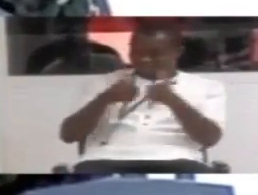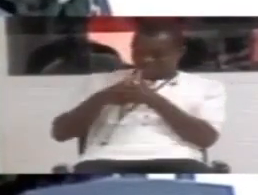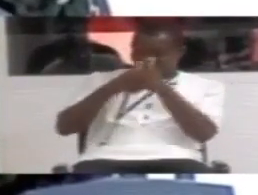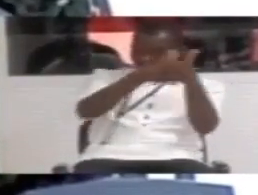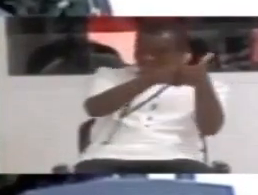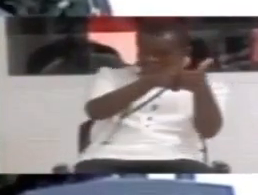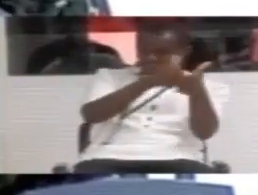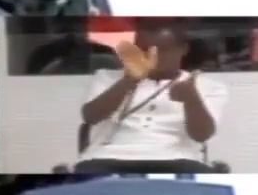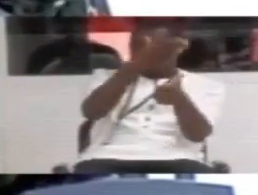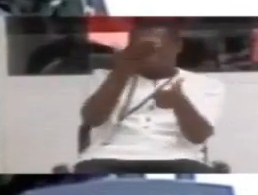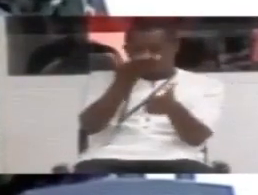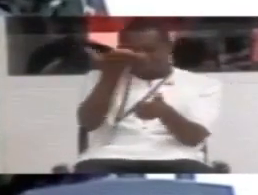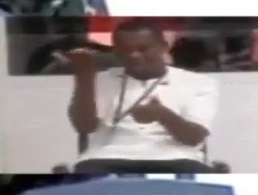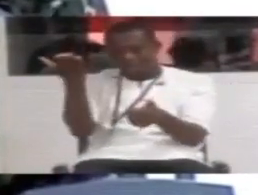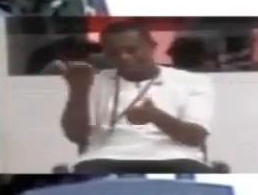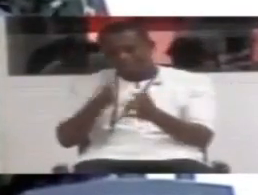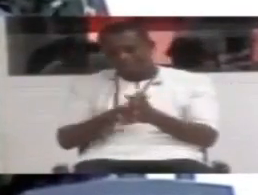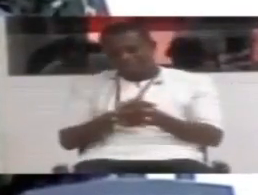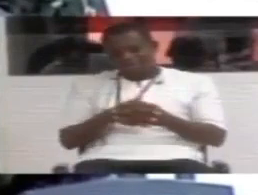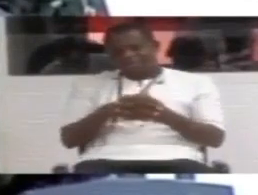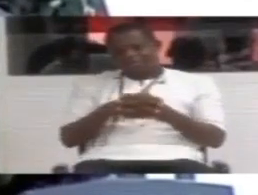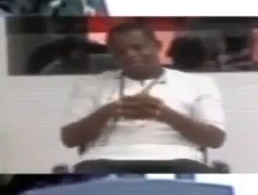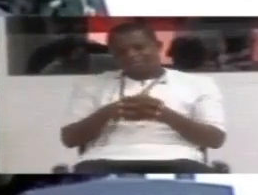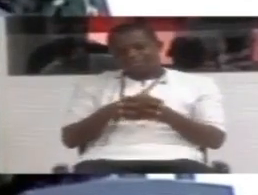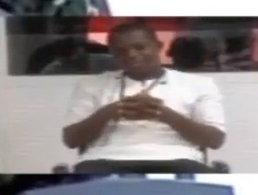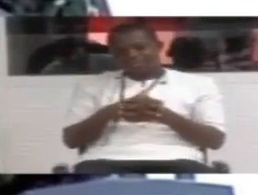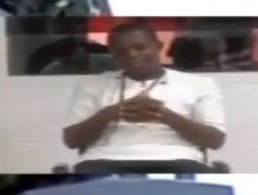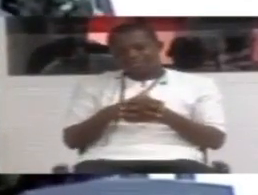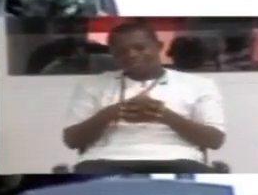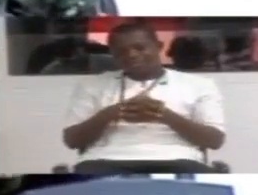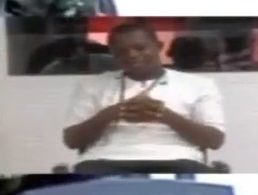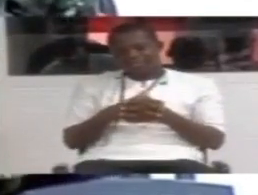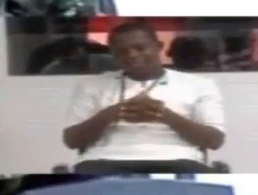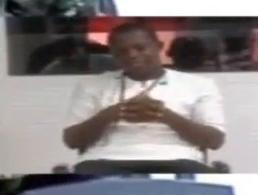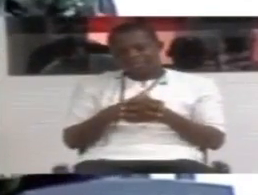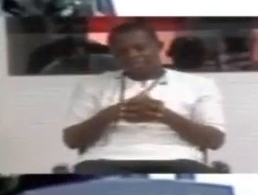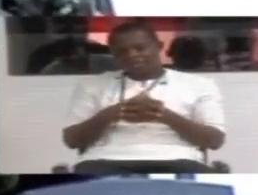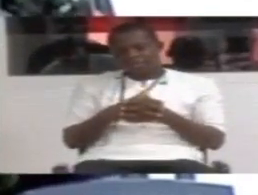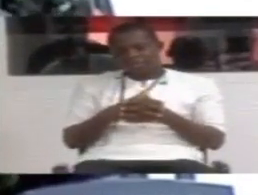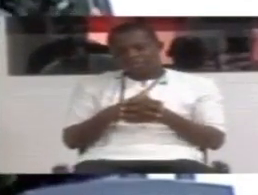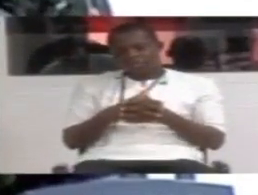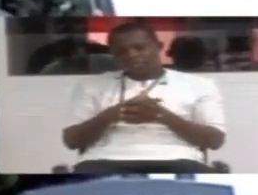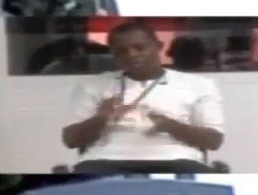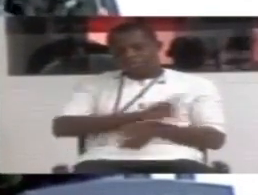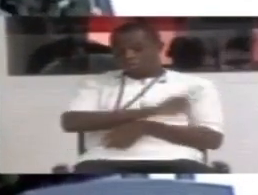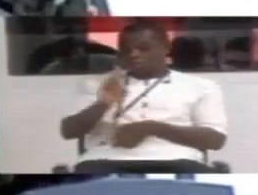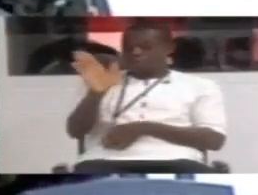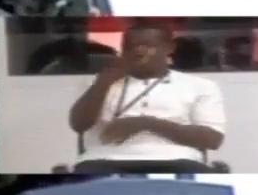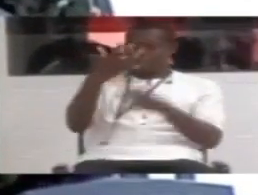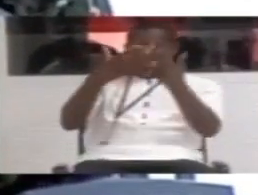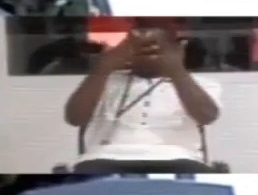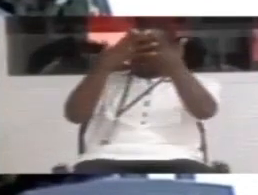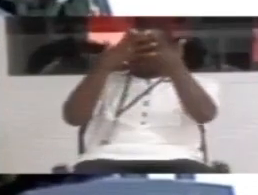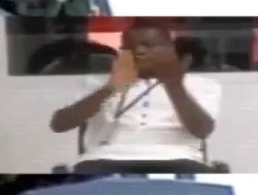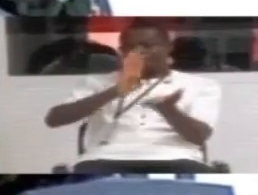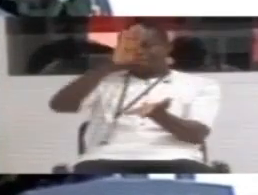go? Be pare nga dugg ci moto bi and ak ñom fan ngeen dem? Ñu dem mile 2. We went to